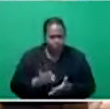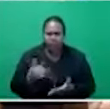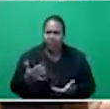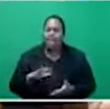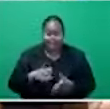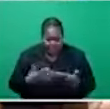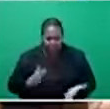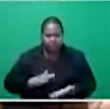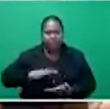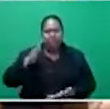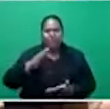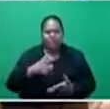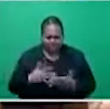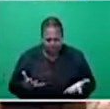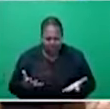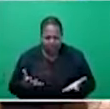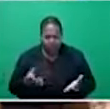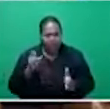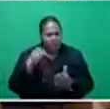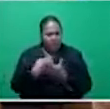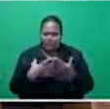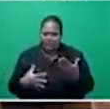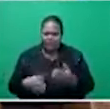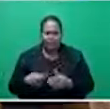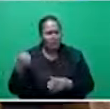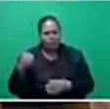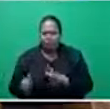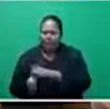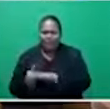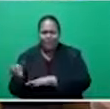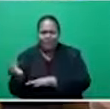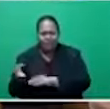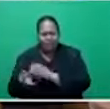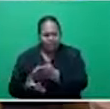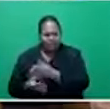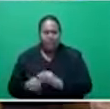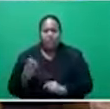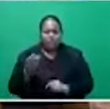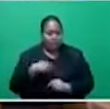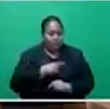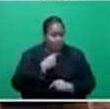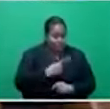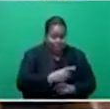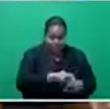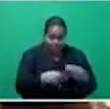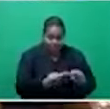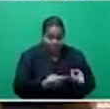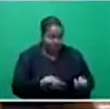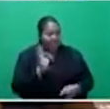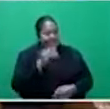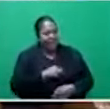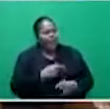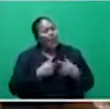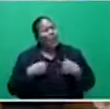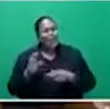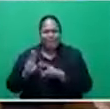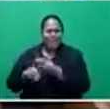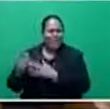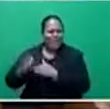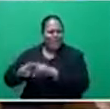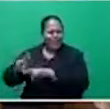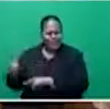up, in fact. Still no access to the wheat. So we're going to tell those families that no, we're building a bridge, don't worry. In